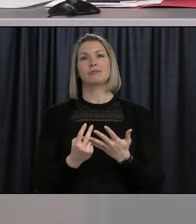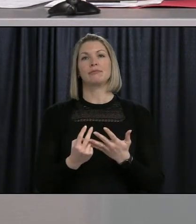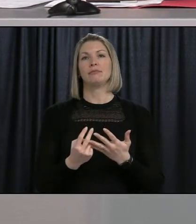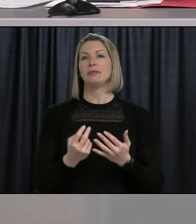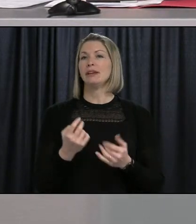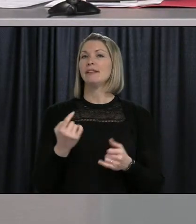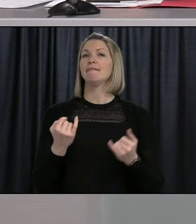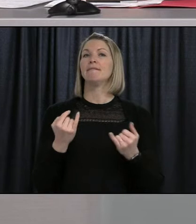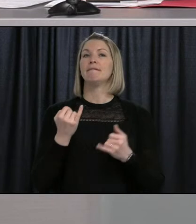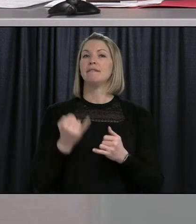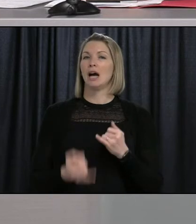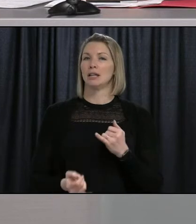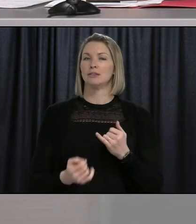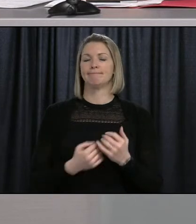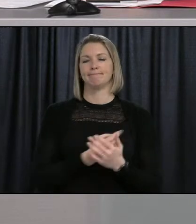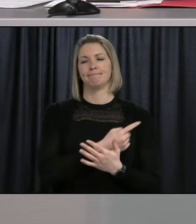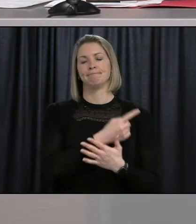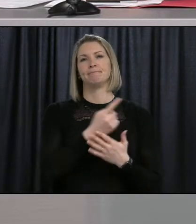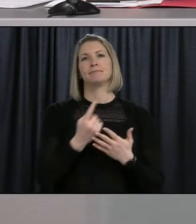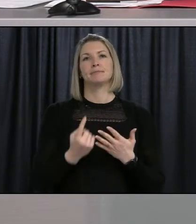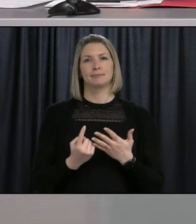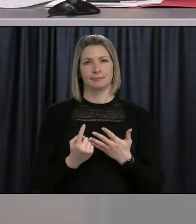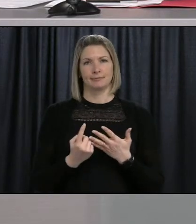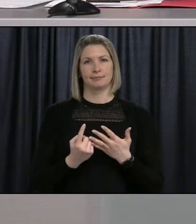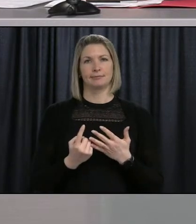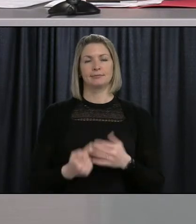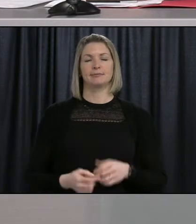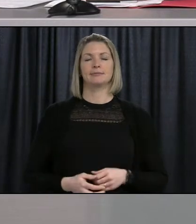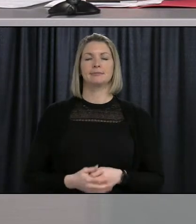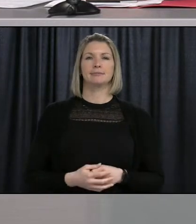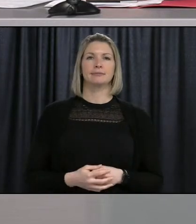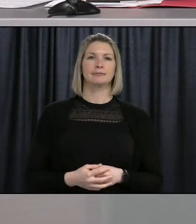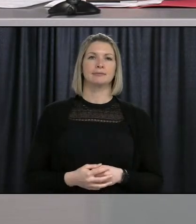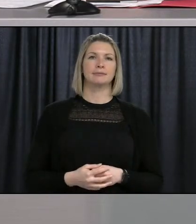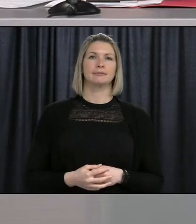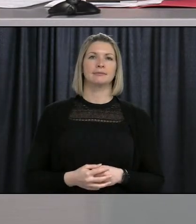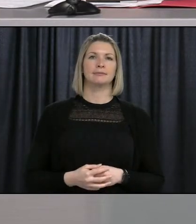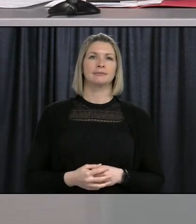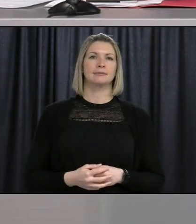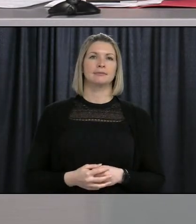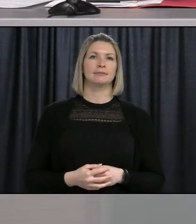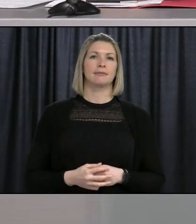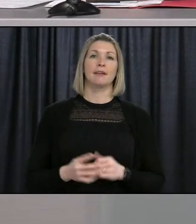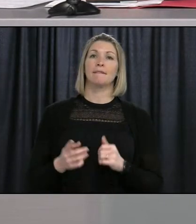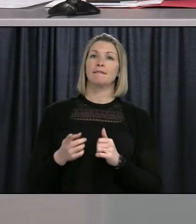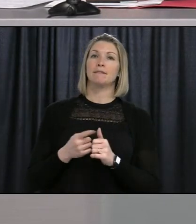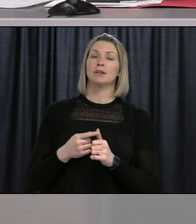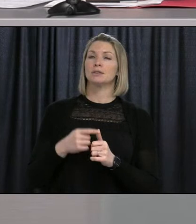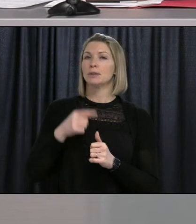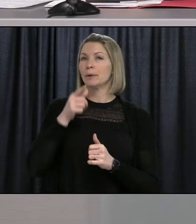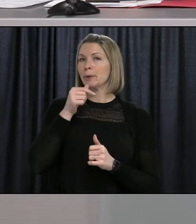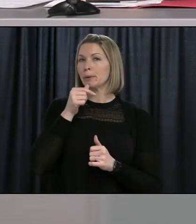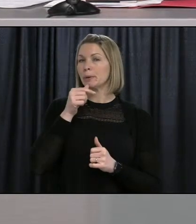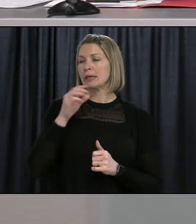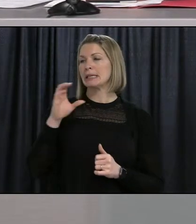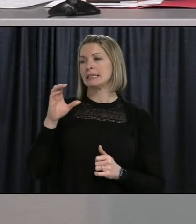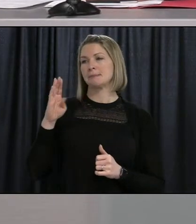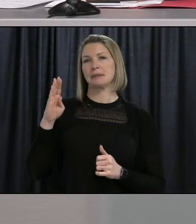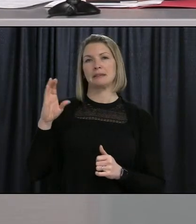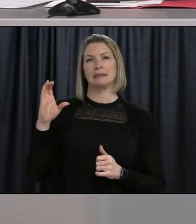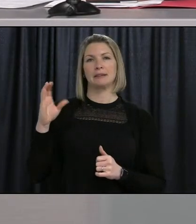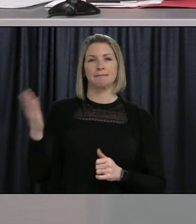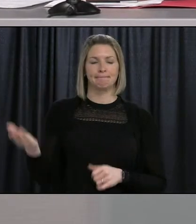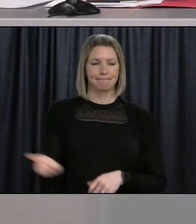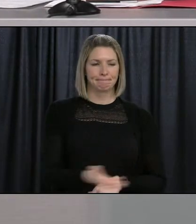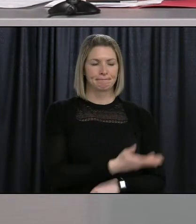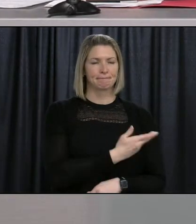1 follow-up per round. Following this, I will ask each reporter if they have 1 final question. Our first questions are from Peter Cowan with CBC.